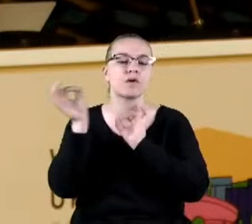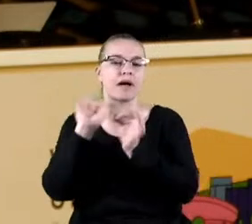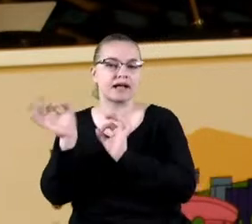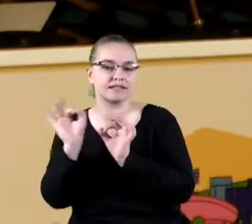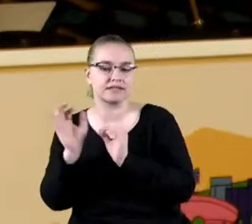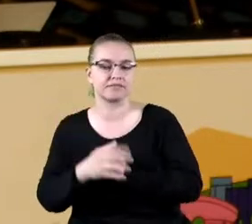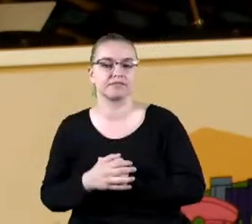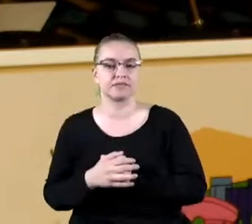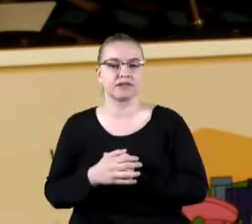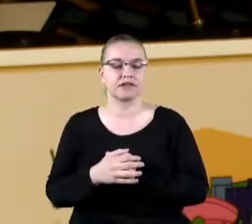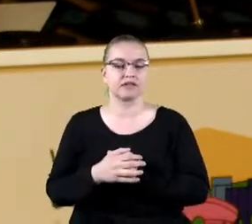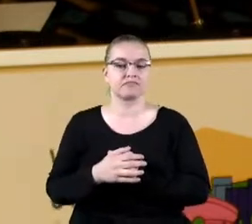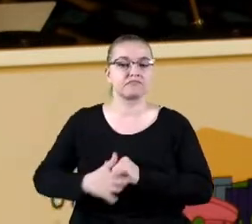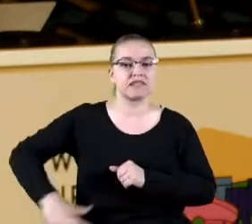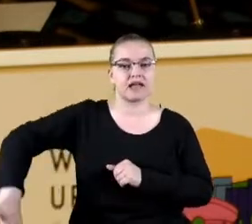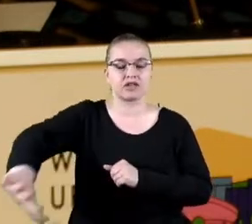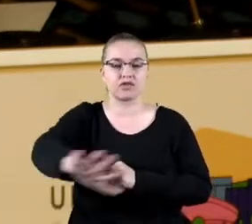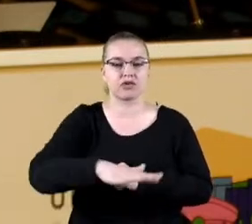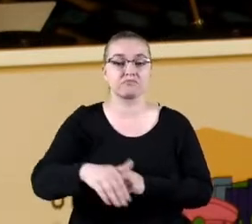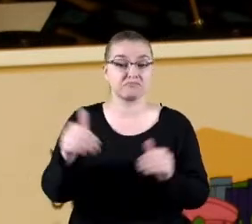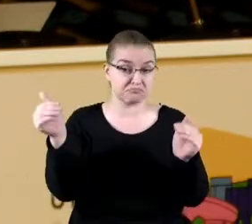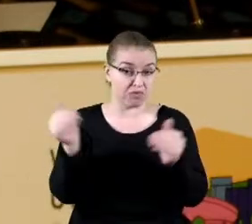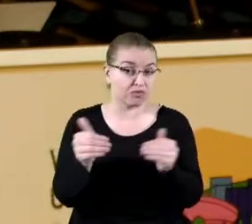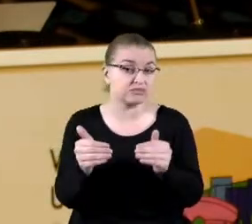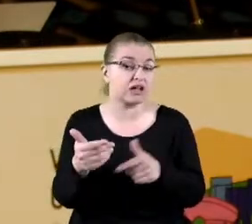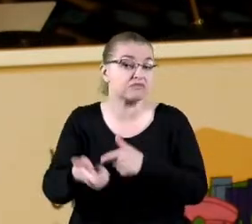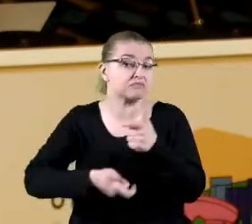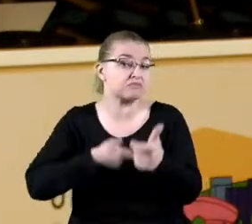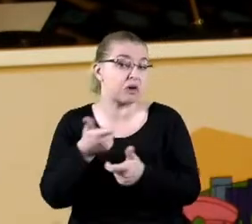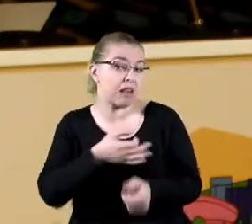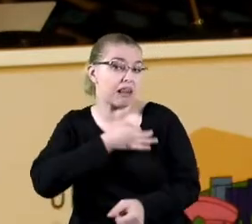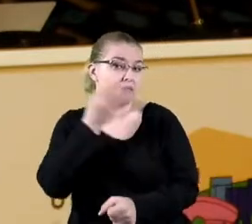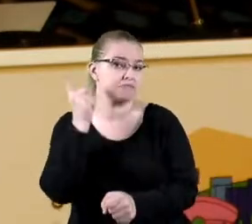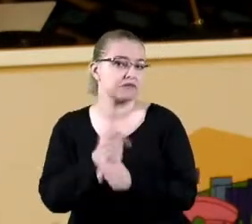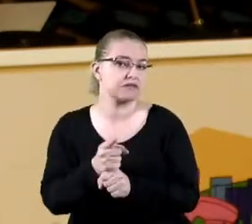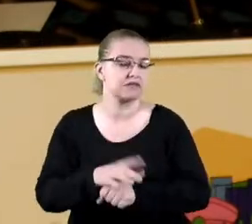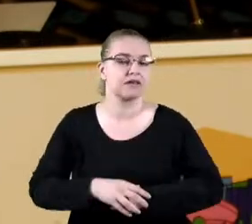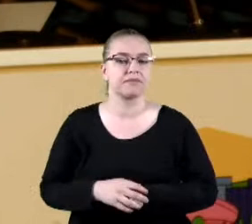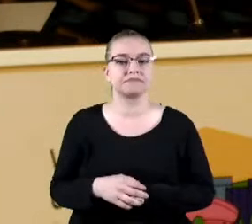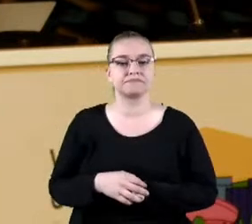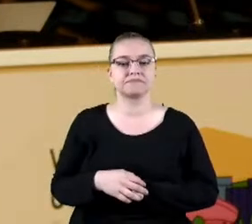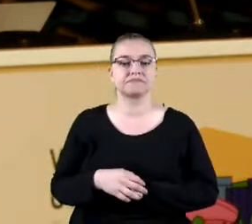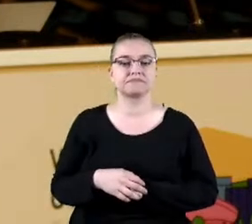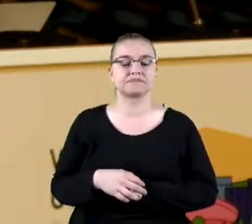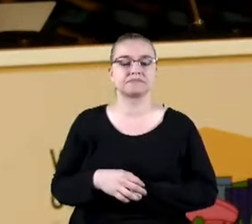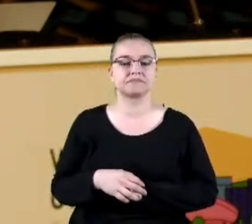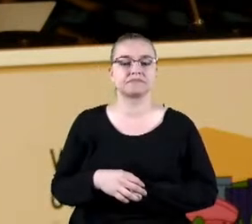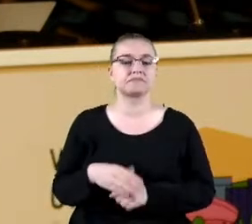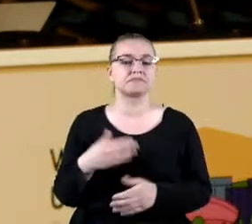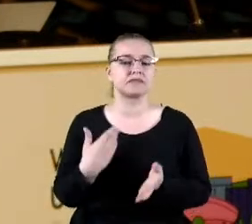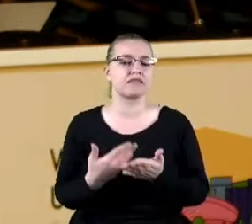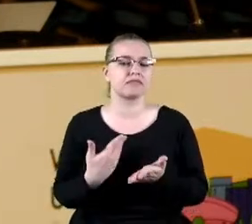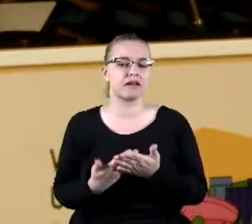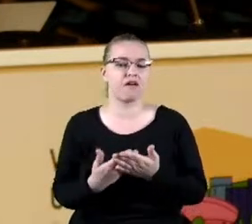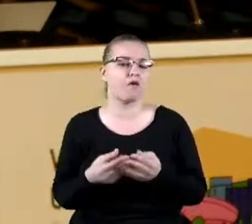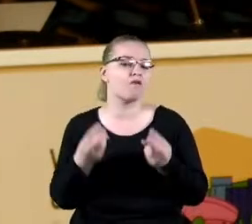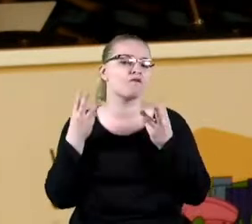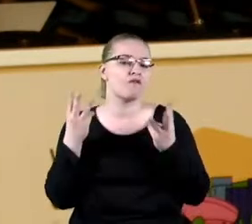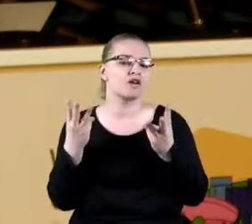can allow us to make better decisions, and so therefore it is very important to